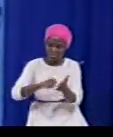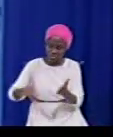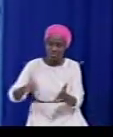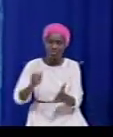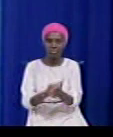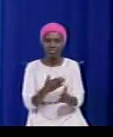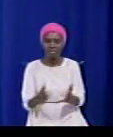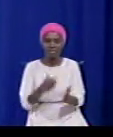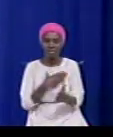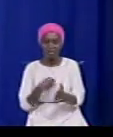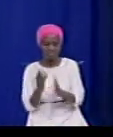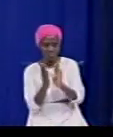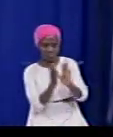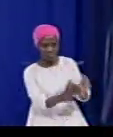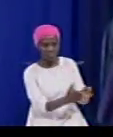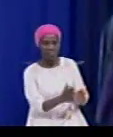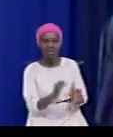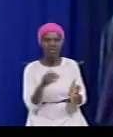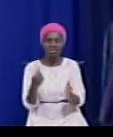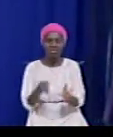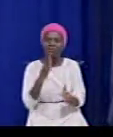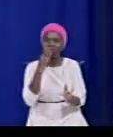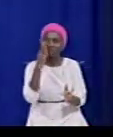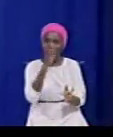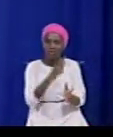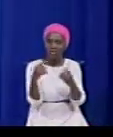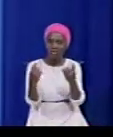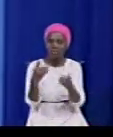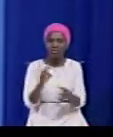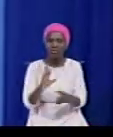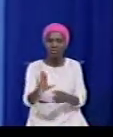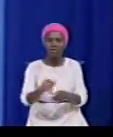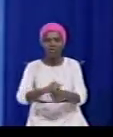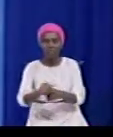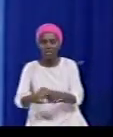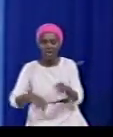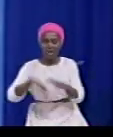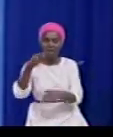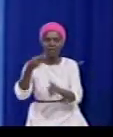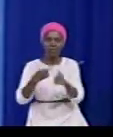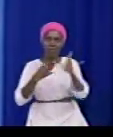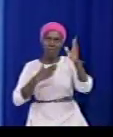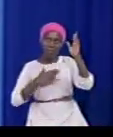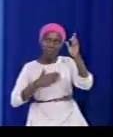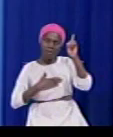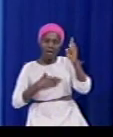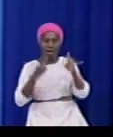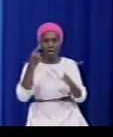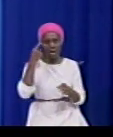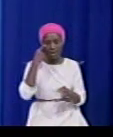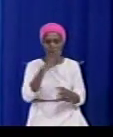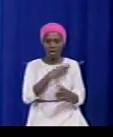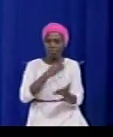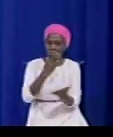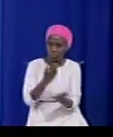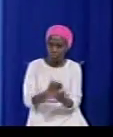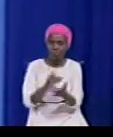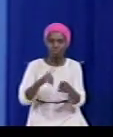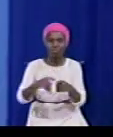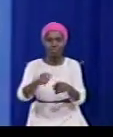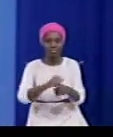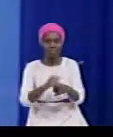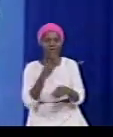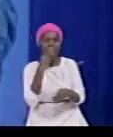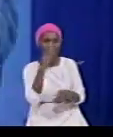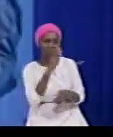put away the evil of your doings from before mine eyes. Cease to do evil. There's